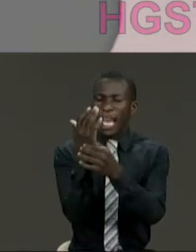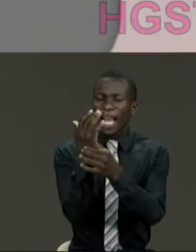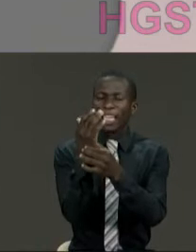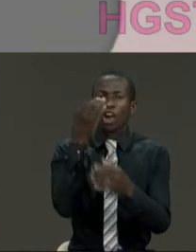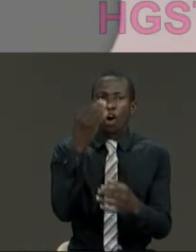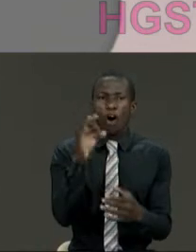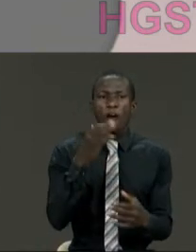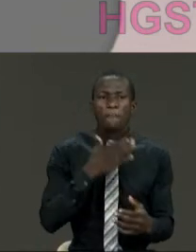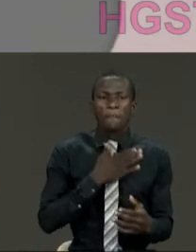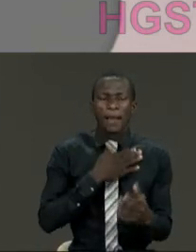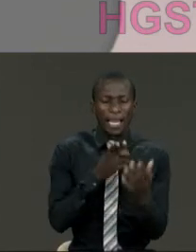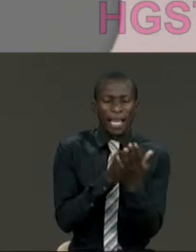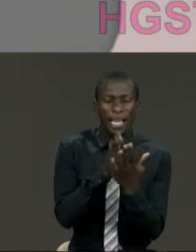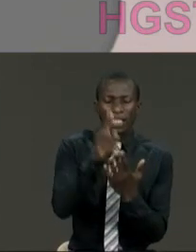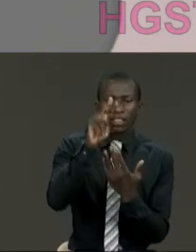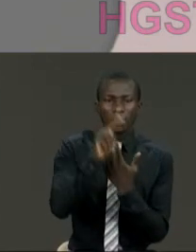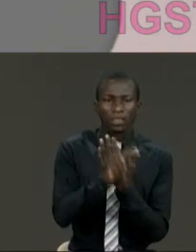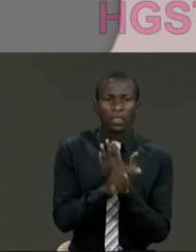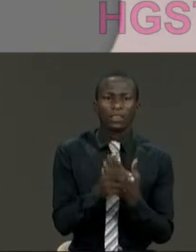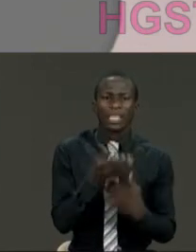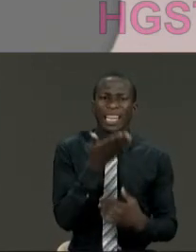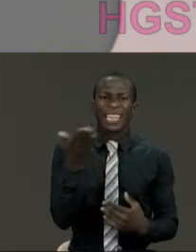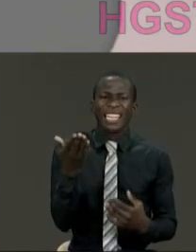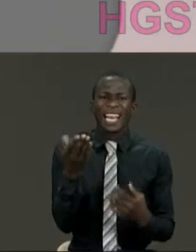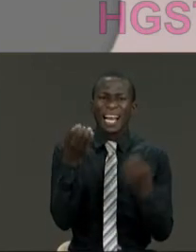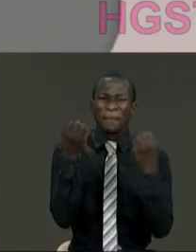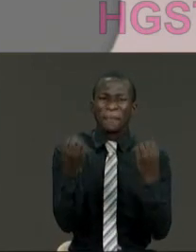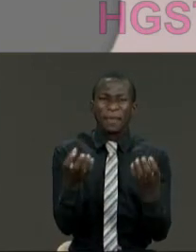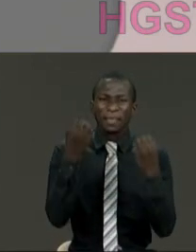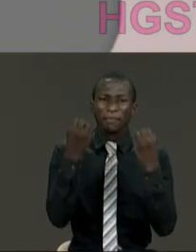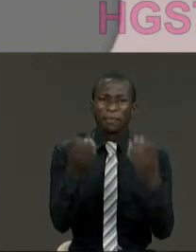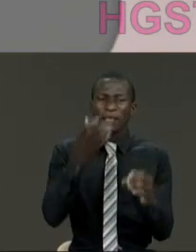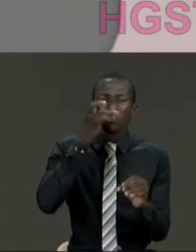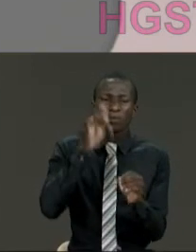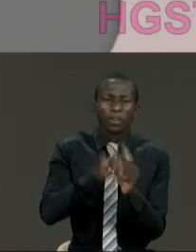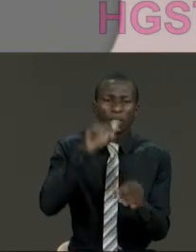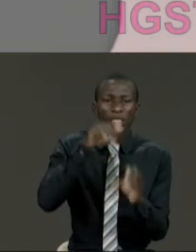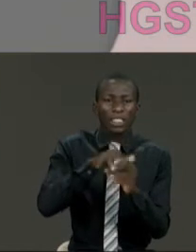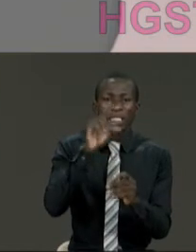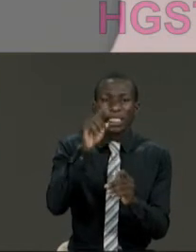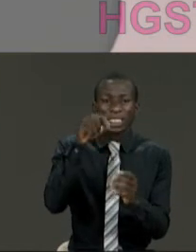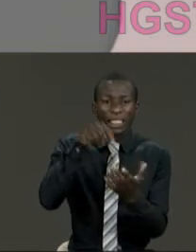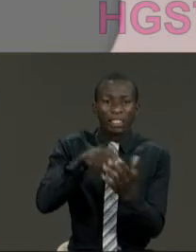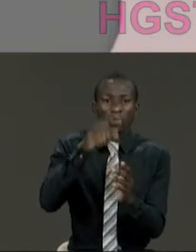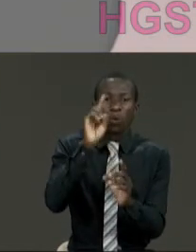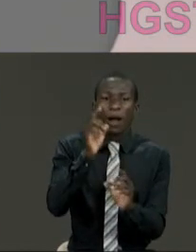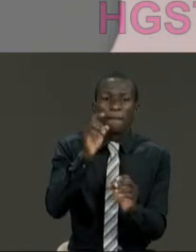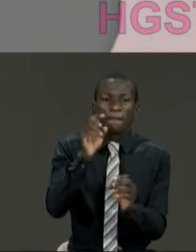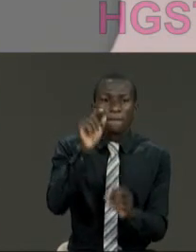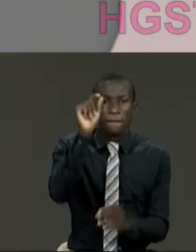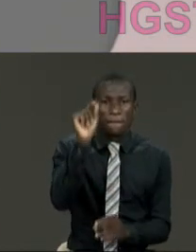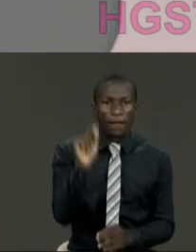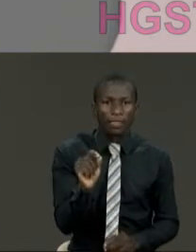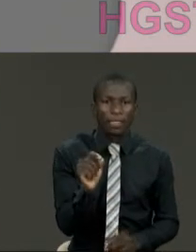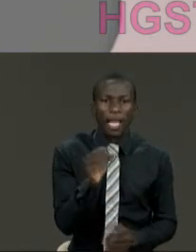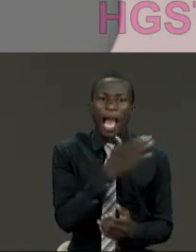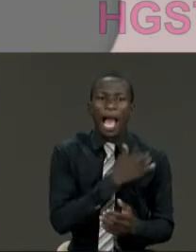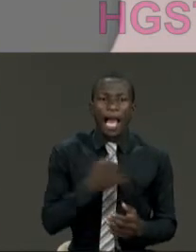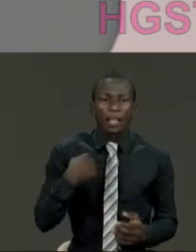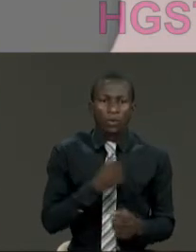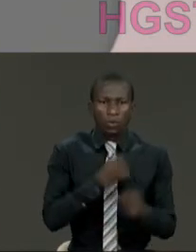my righteousness. There are a lot of promises in this one verse, and we